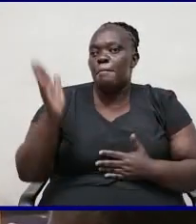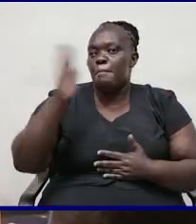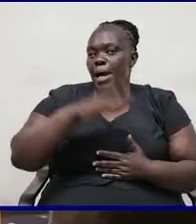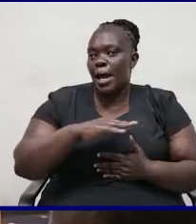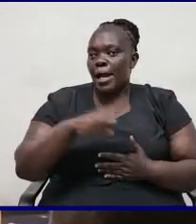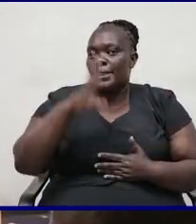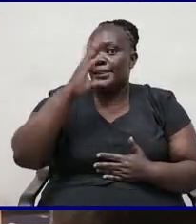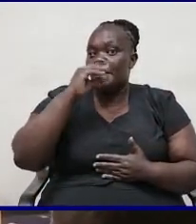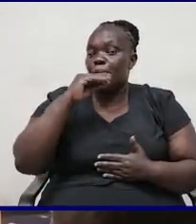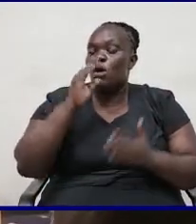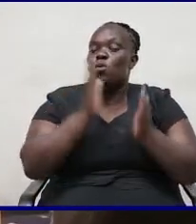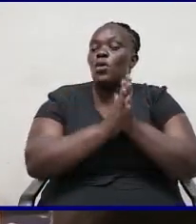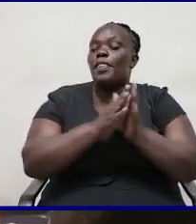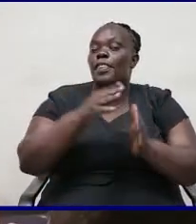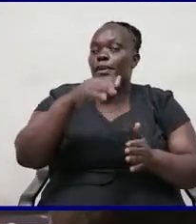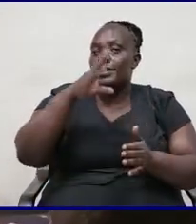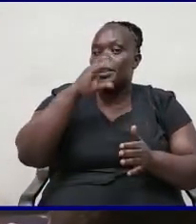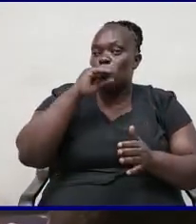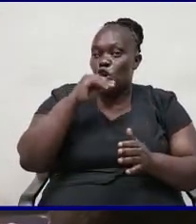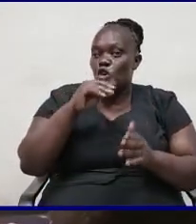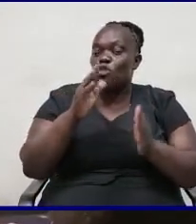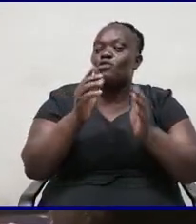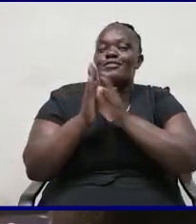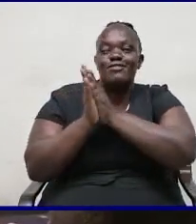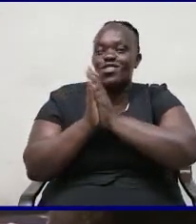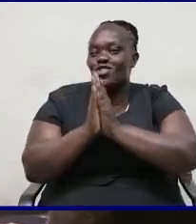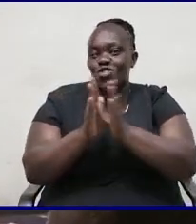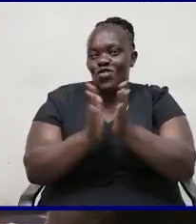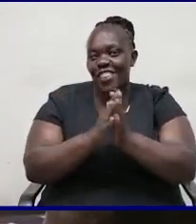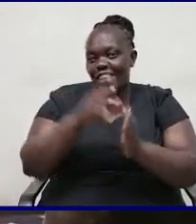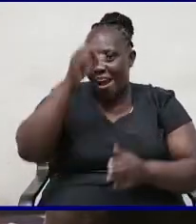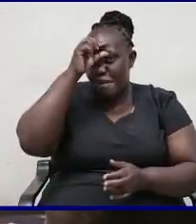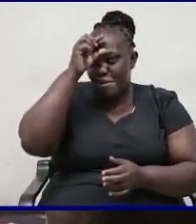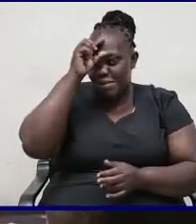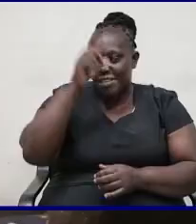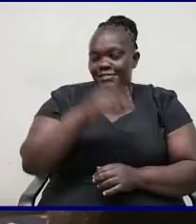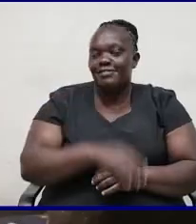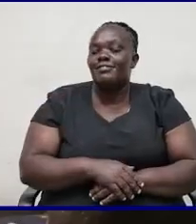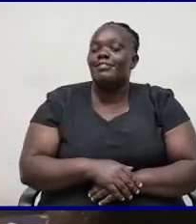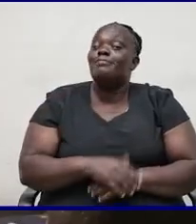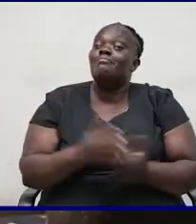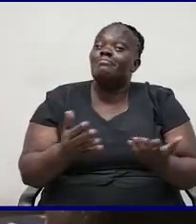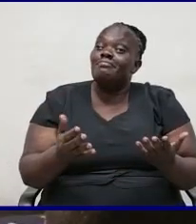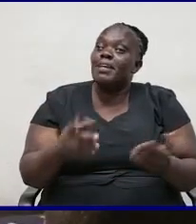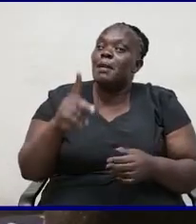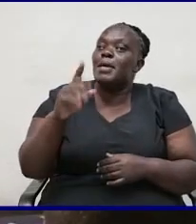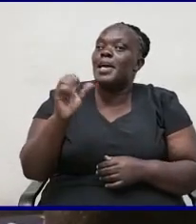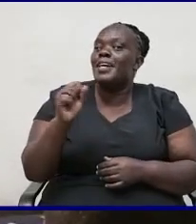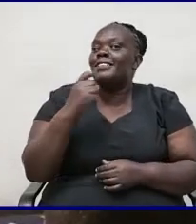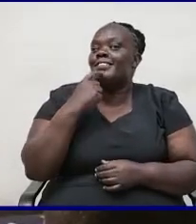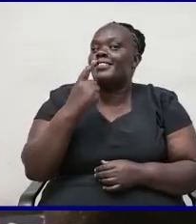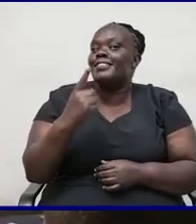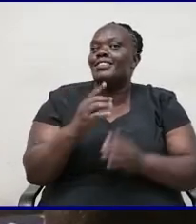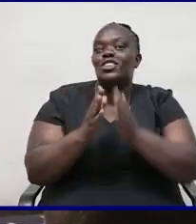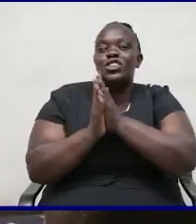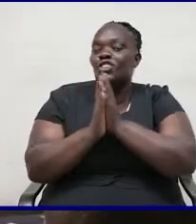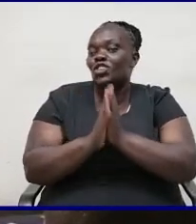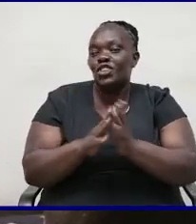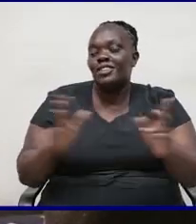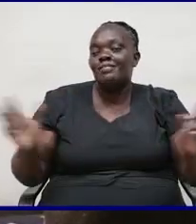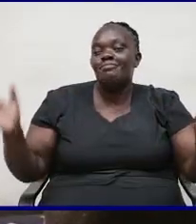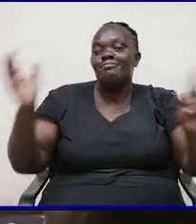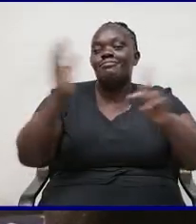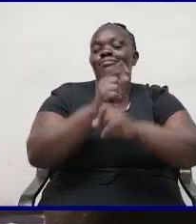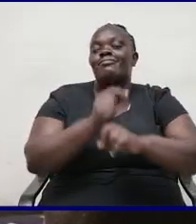to Sema na Spox. Bonga na Gava. Sema na Spox. Bonga na Gava. Now, PS, you was keep telling us about the achievements